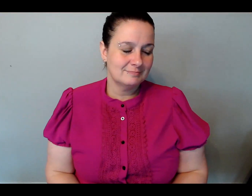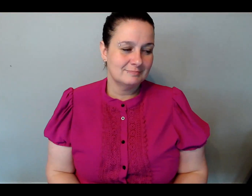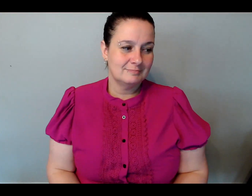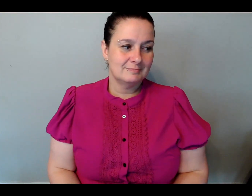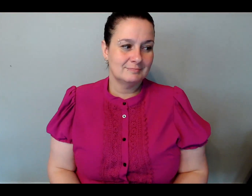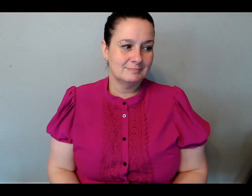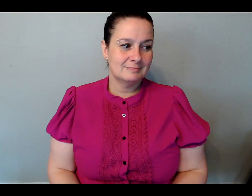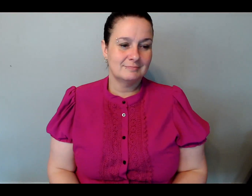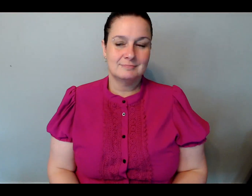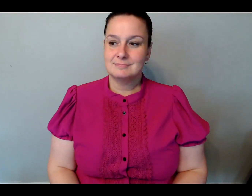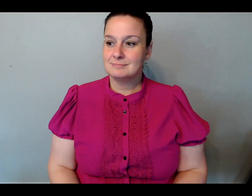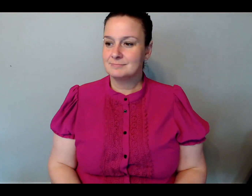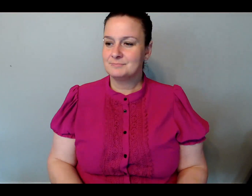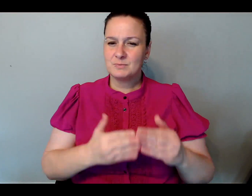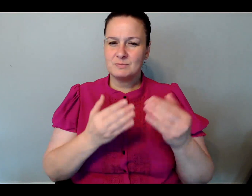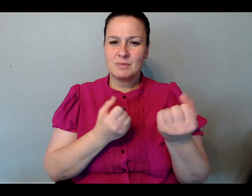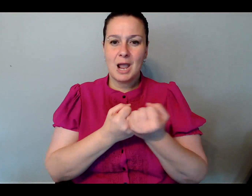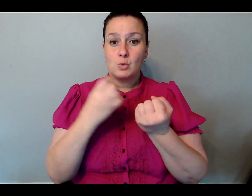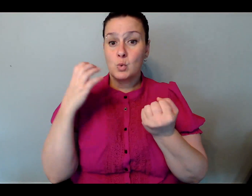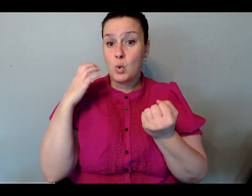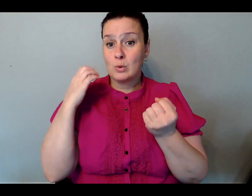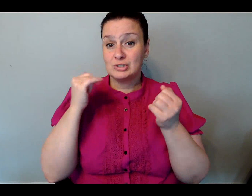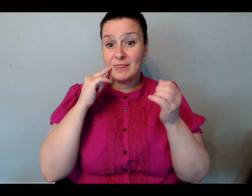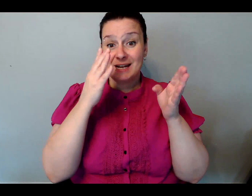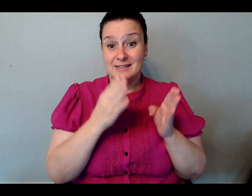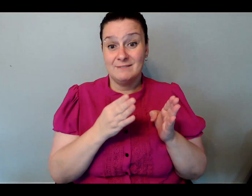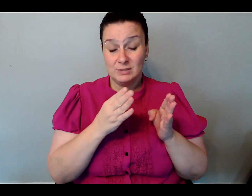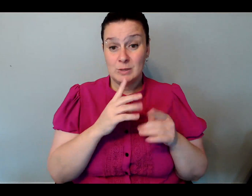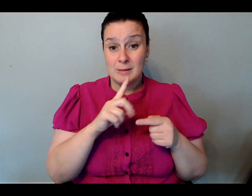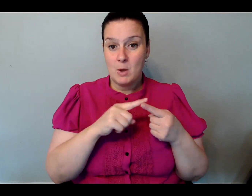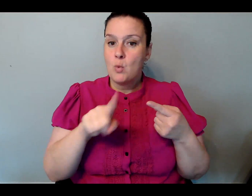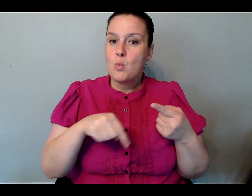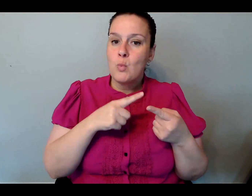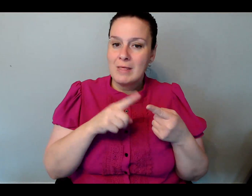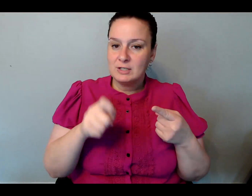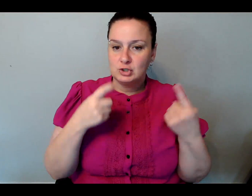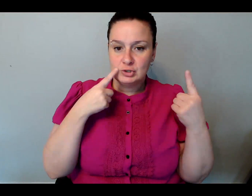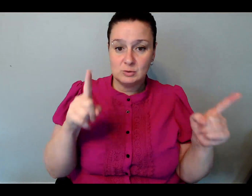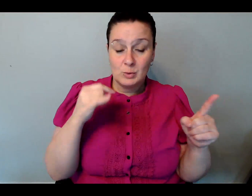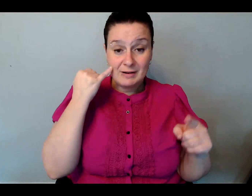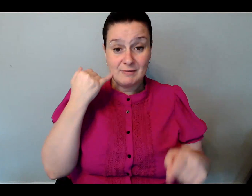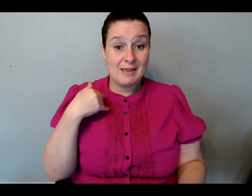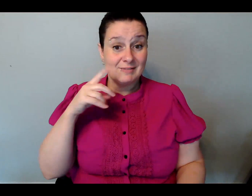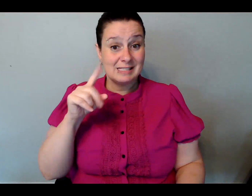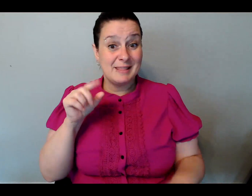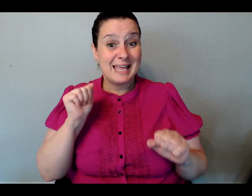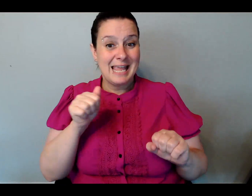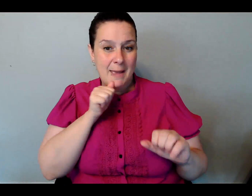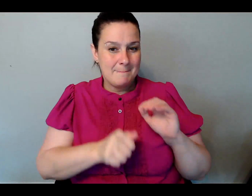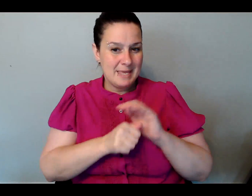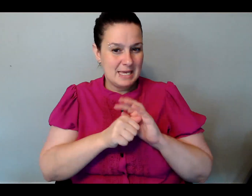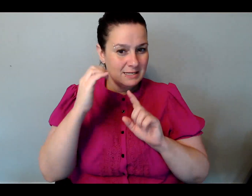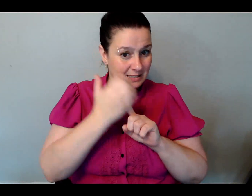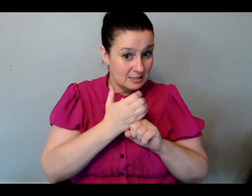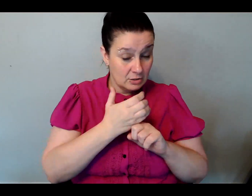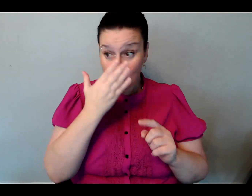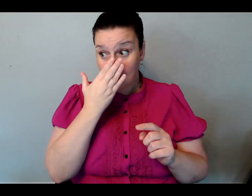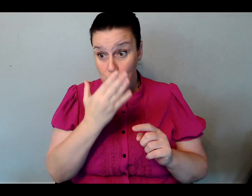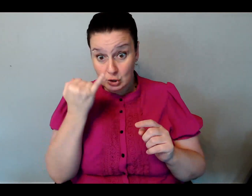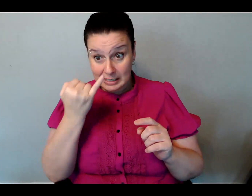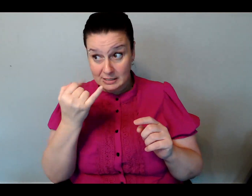And how do you coach an individual about when to disclose if they have a disability that can be hidden? Is it ever a good idea to disclose at